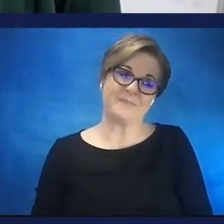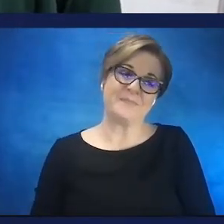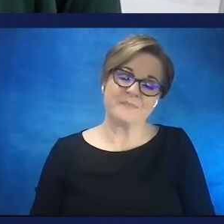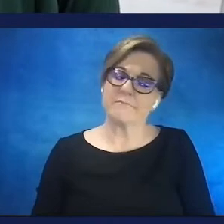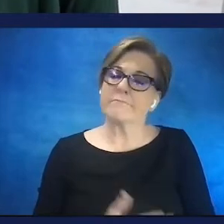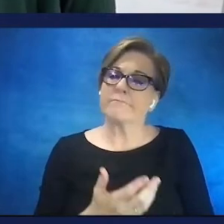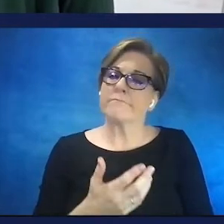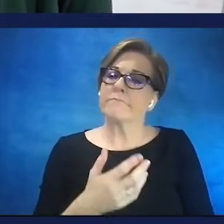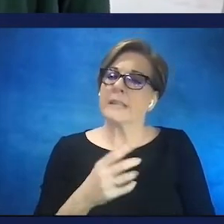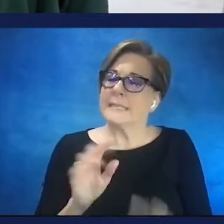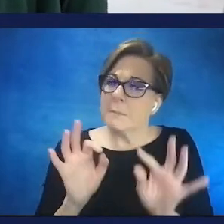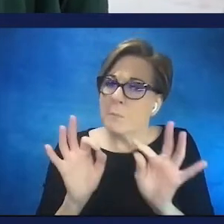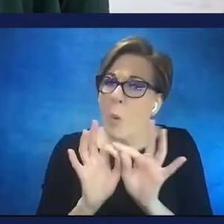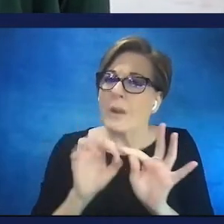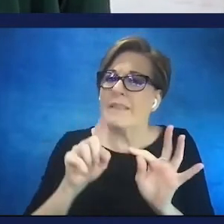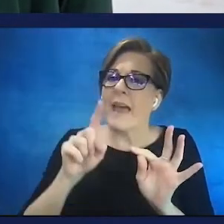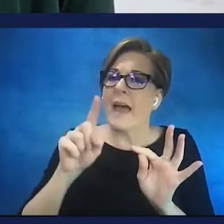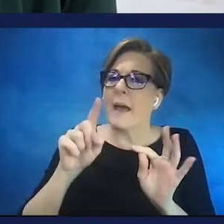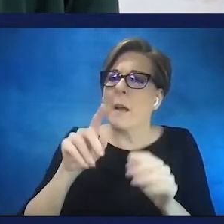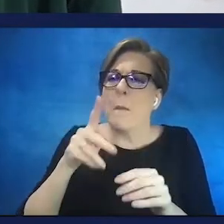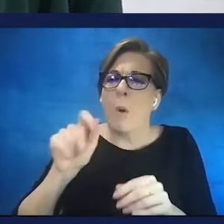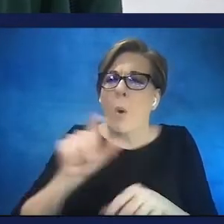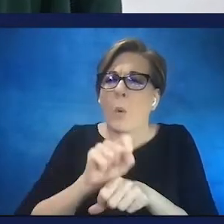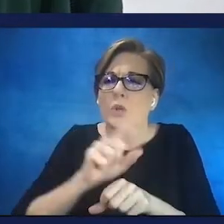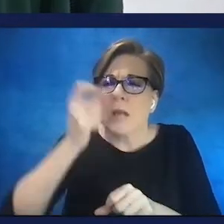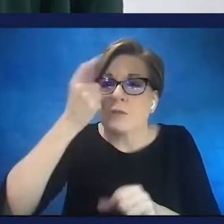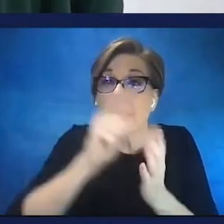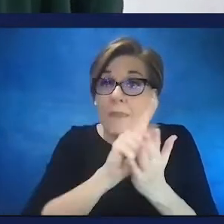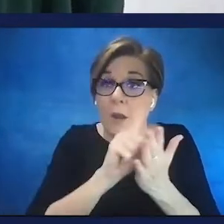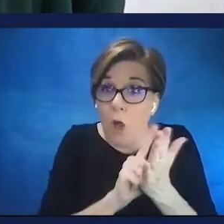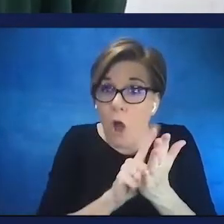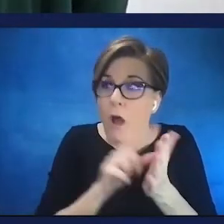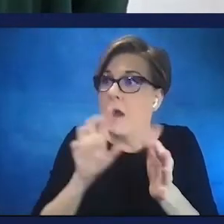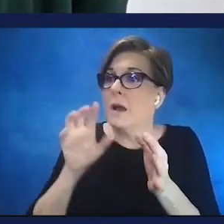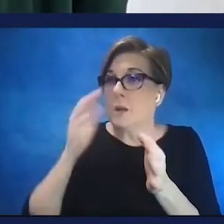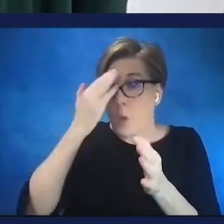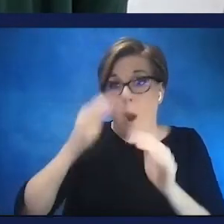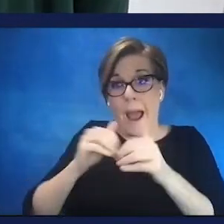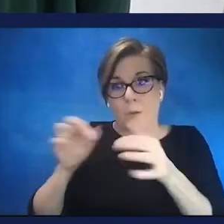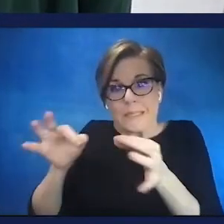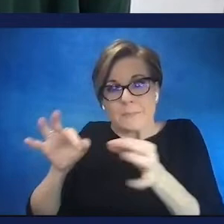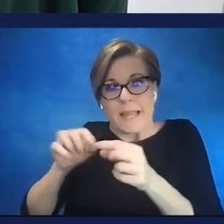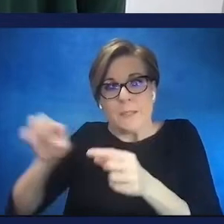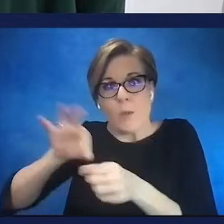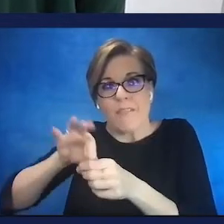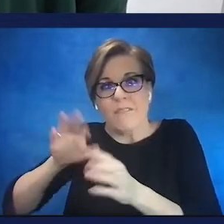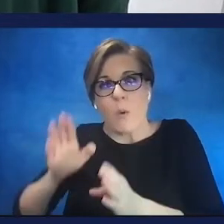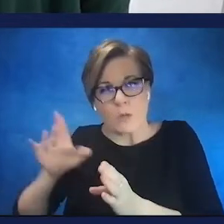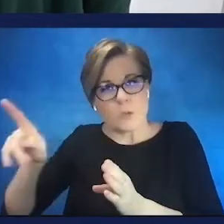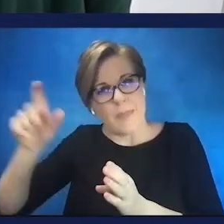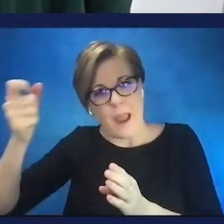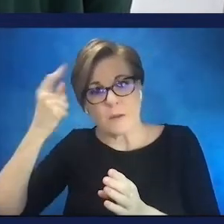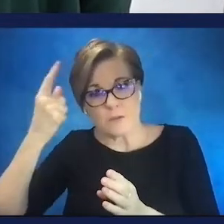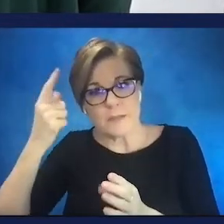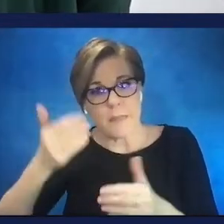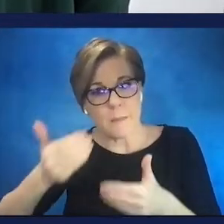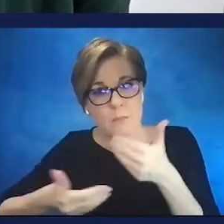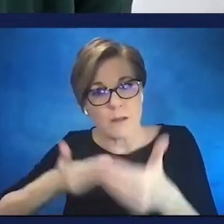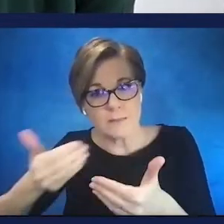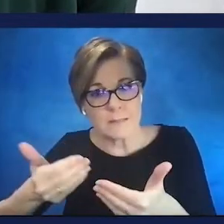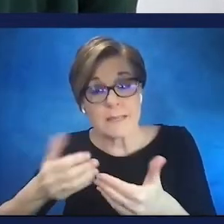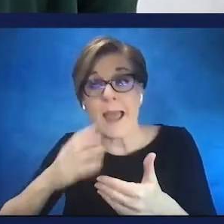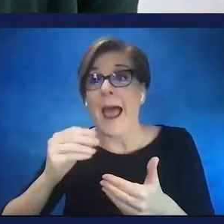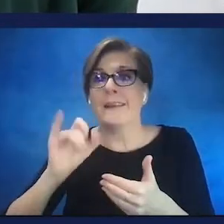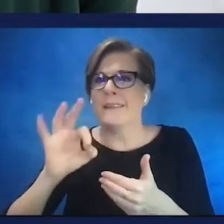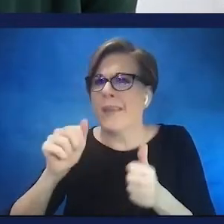to really explain the laws to the voters so they have an understanding of why, about the voting processes. But if they have